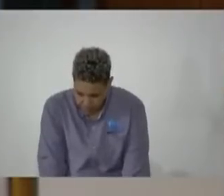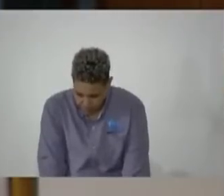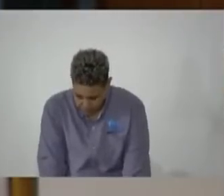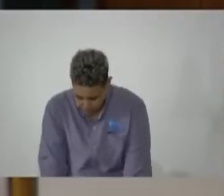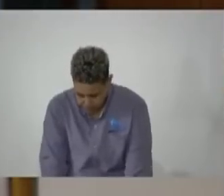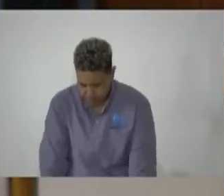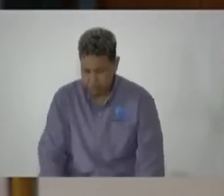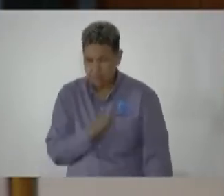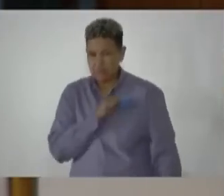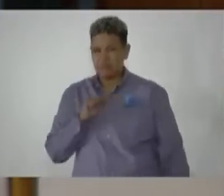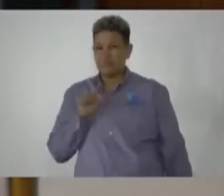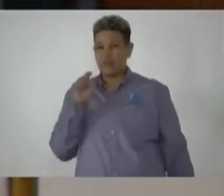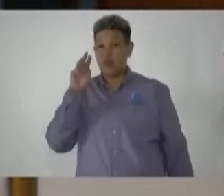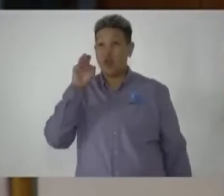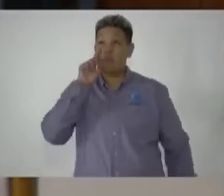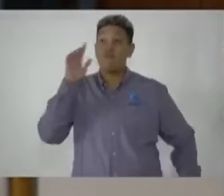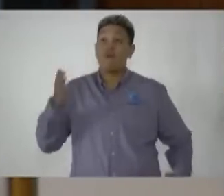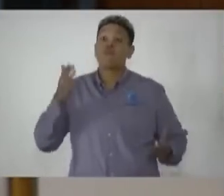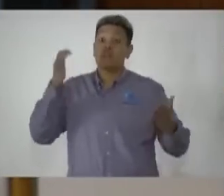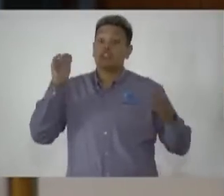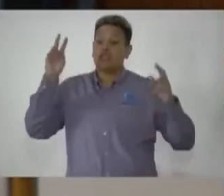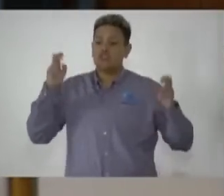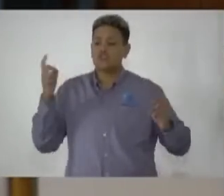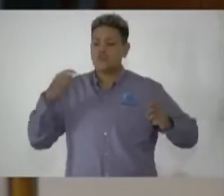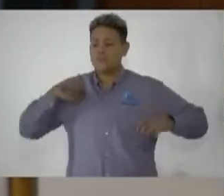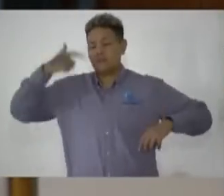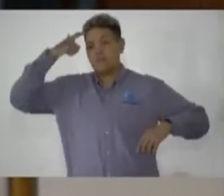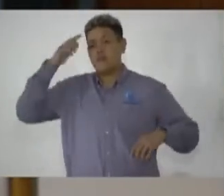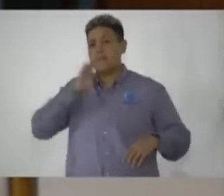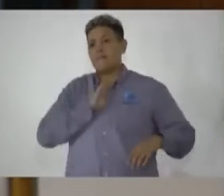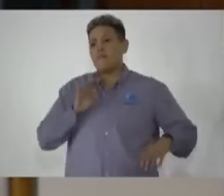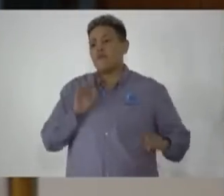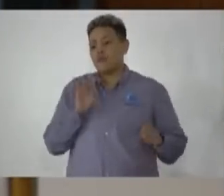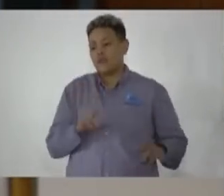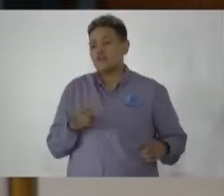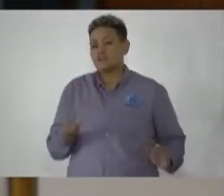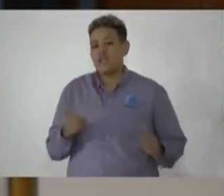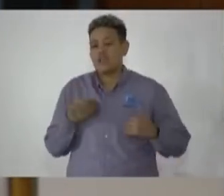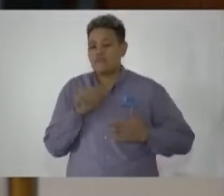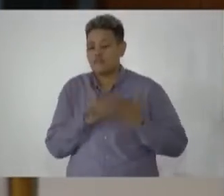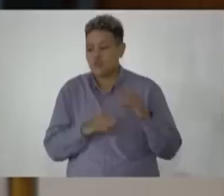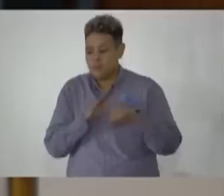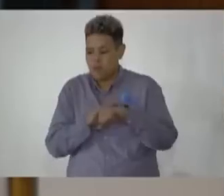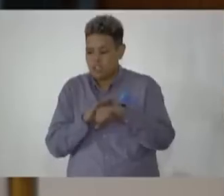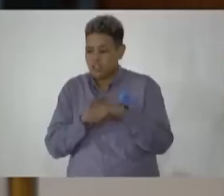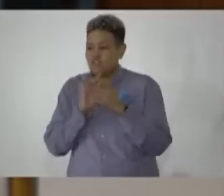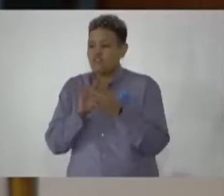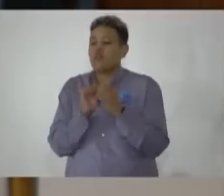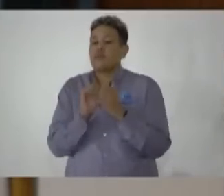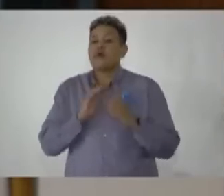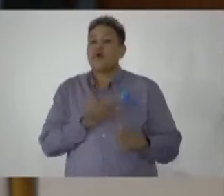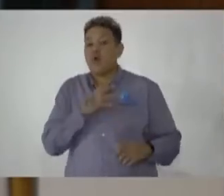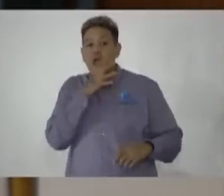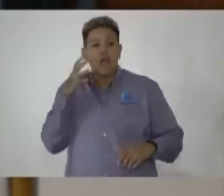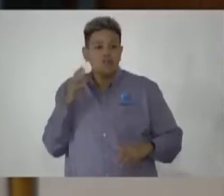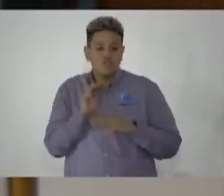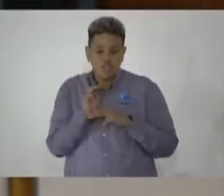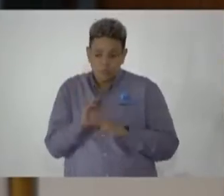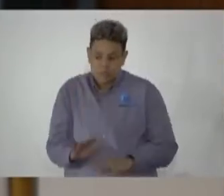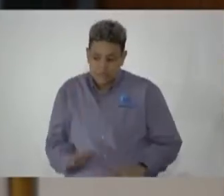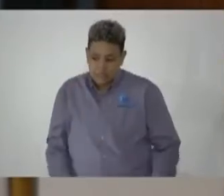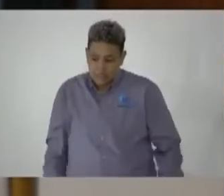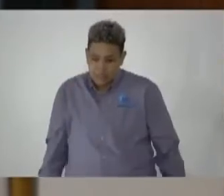that issue. It's something that I will most definitely take to my board and try to have some consultations with our Agriculture Minister.